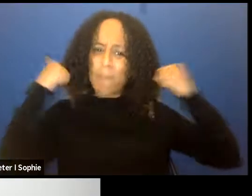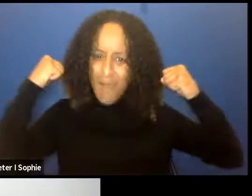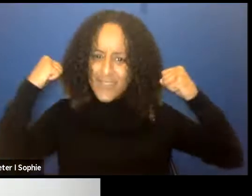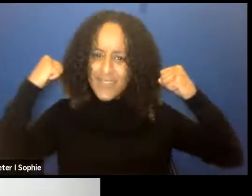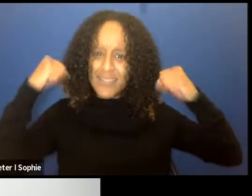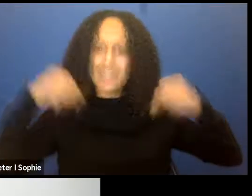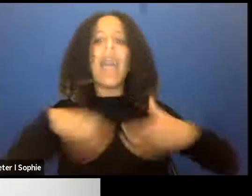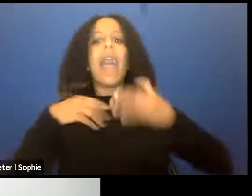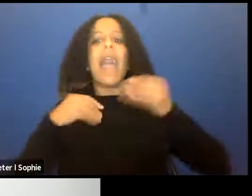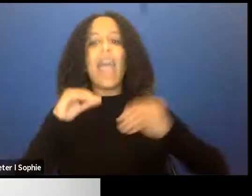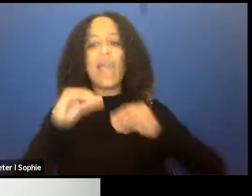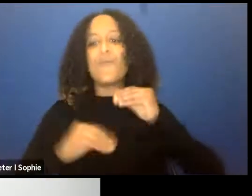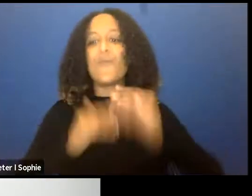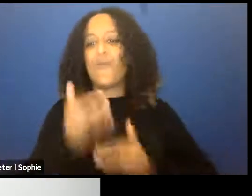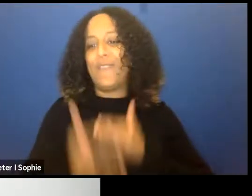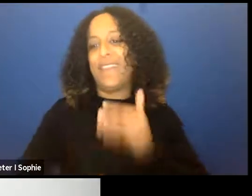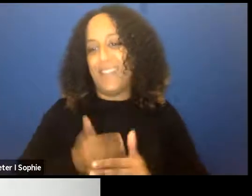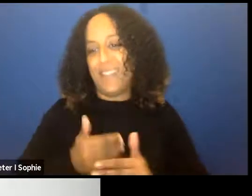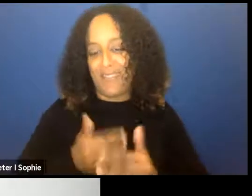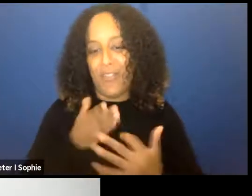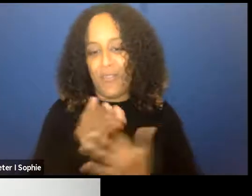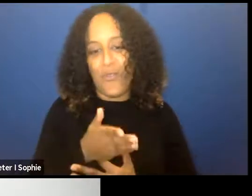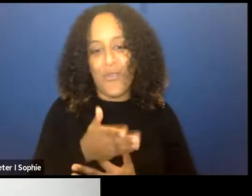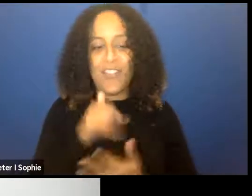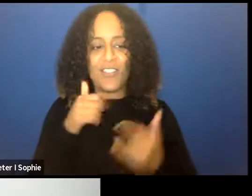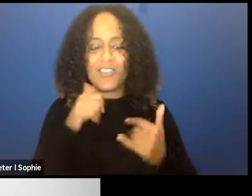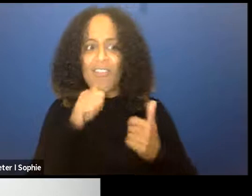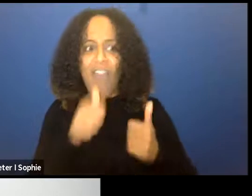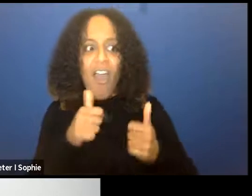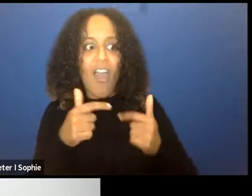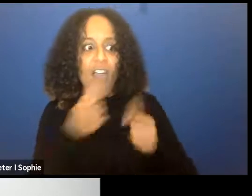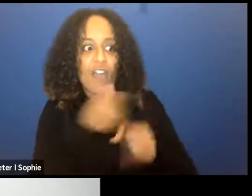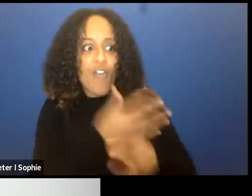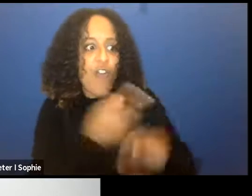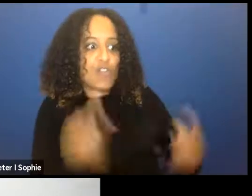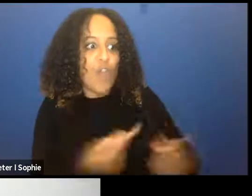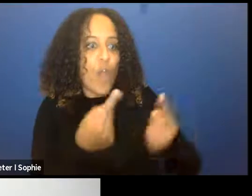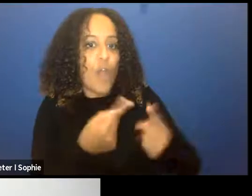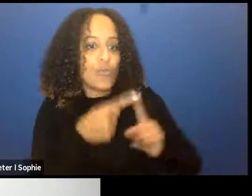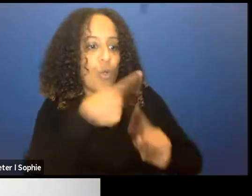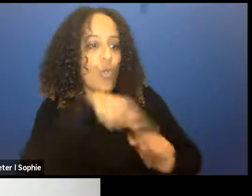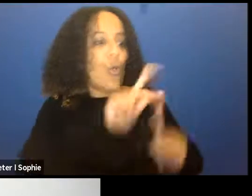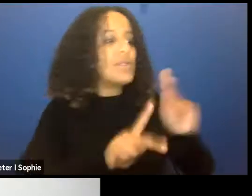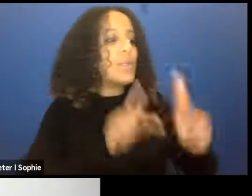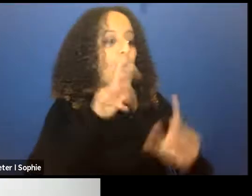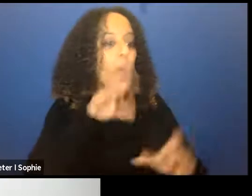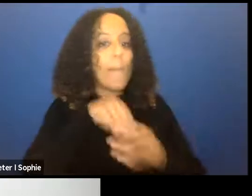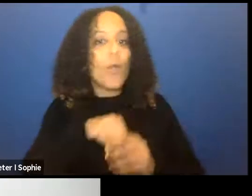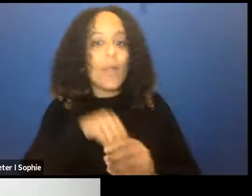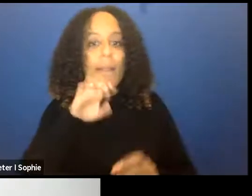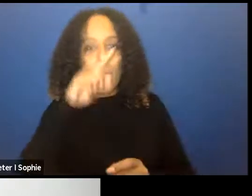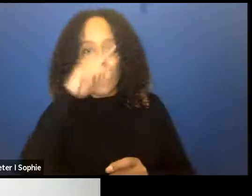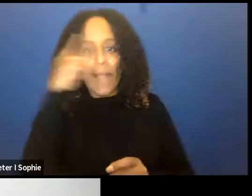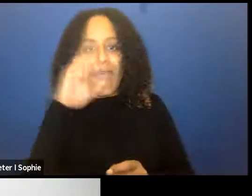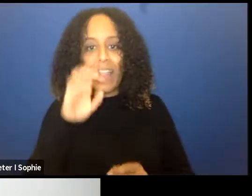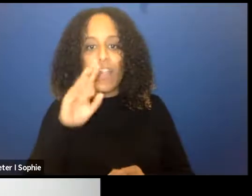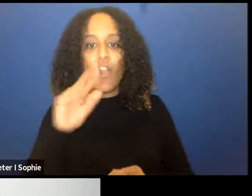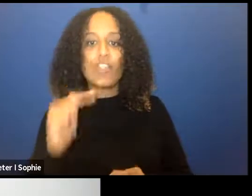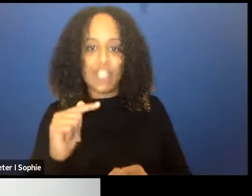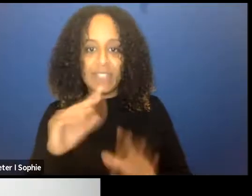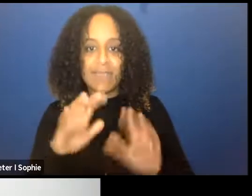and moving through that, and trying to not cause harm to the people who are a part of the Black ERG,